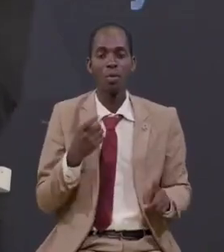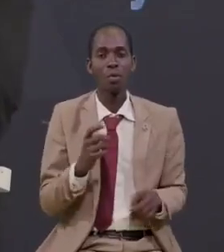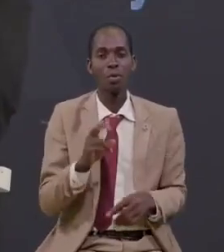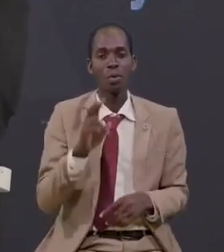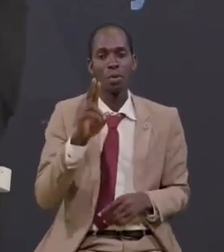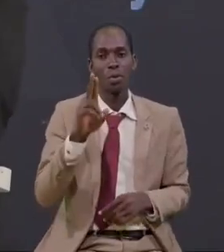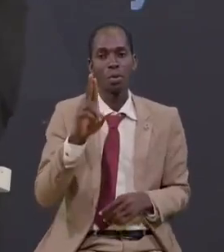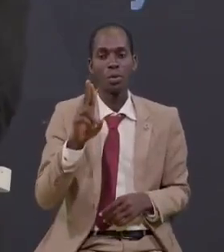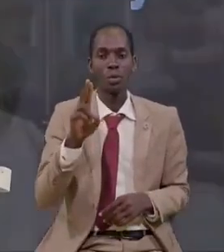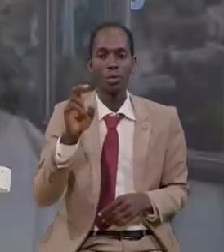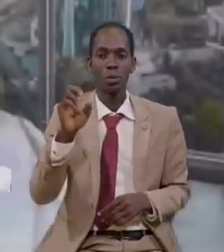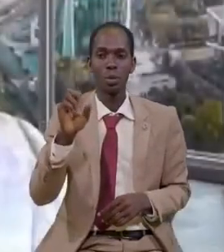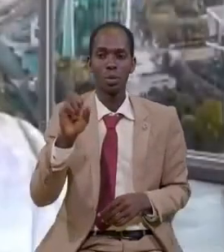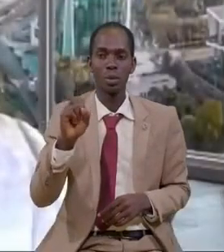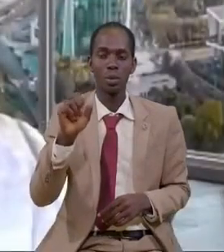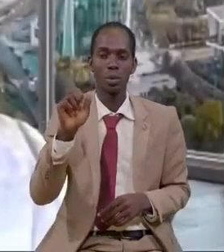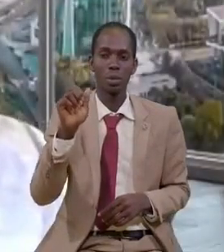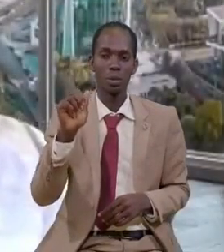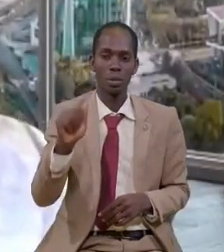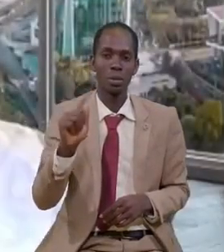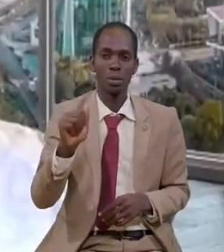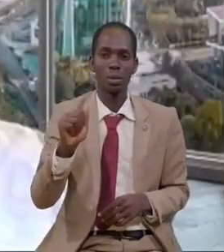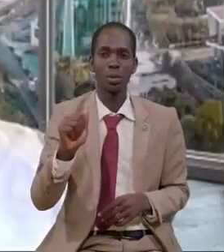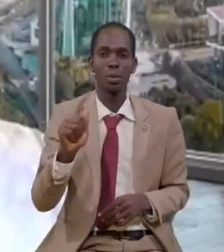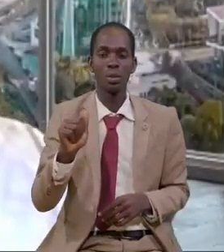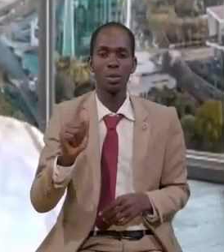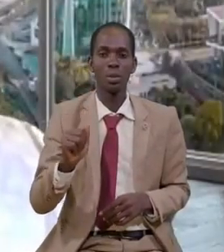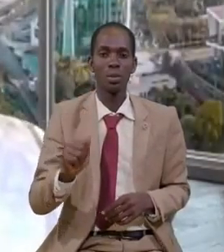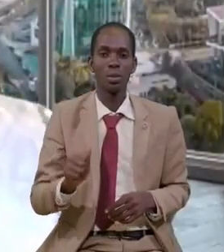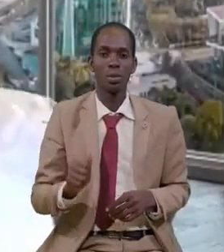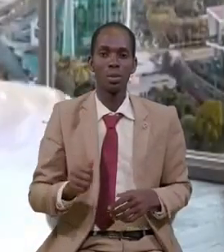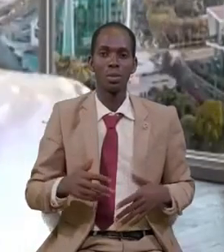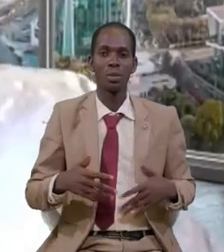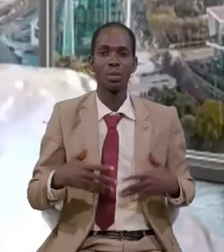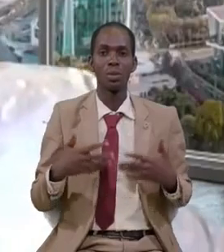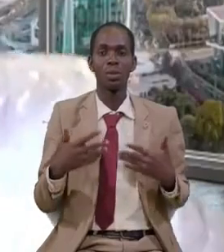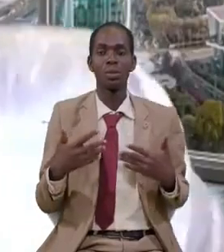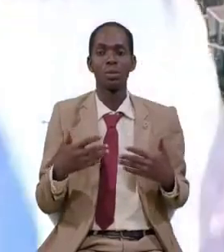of America live on online.